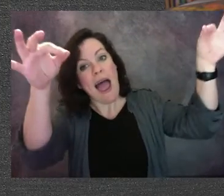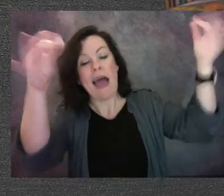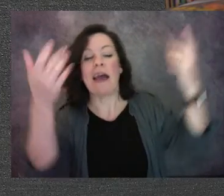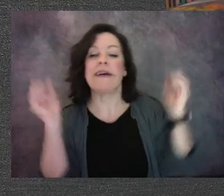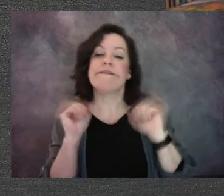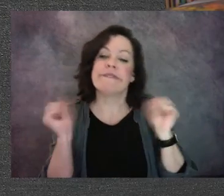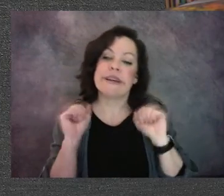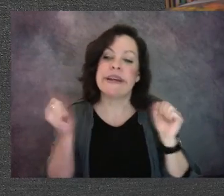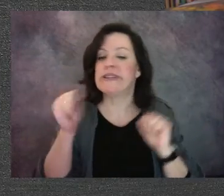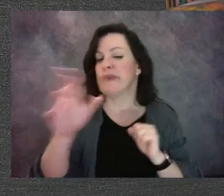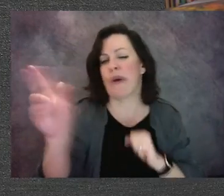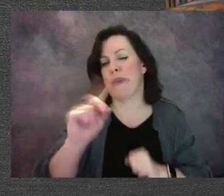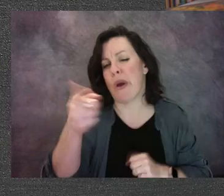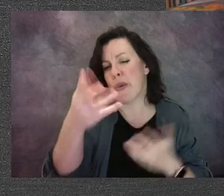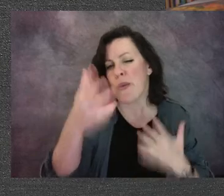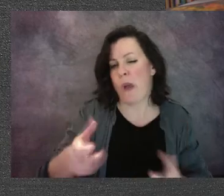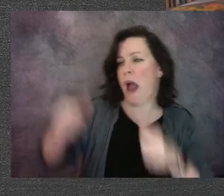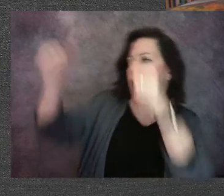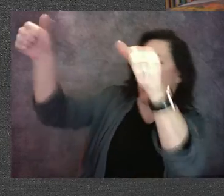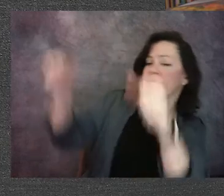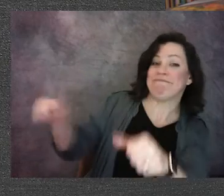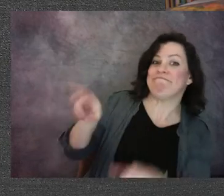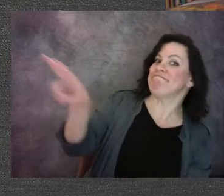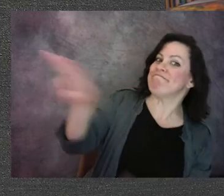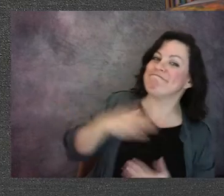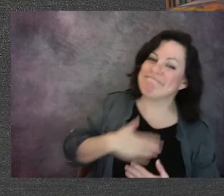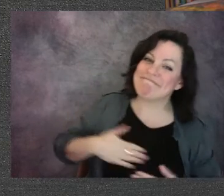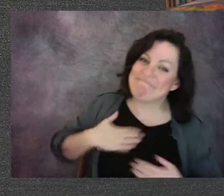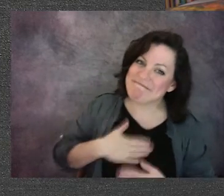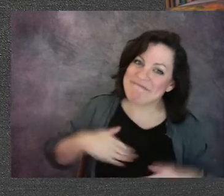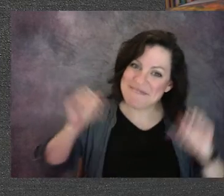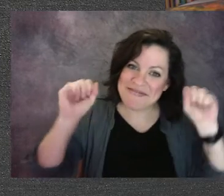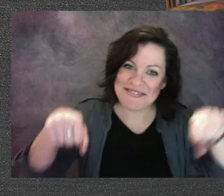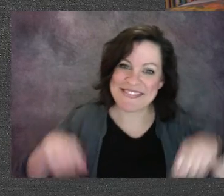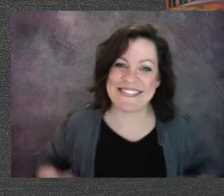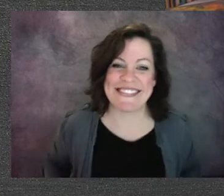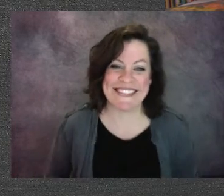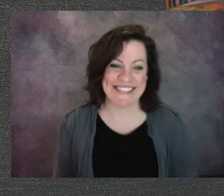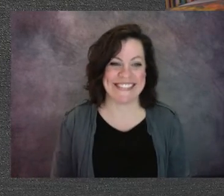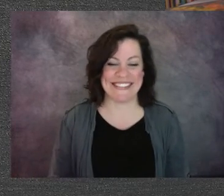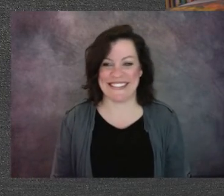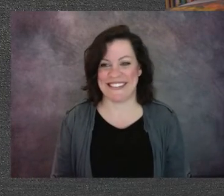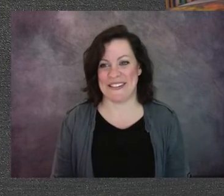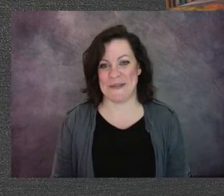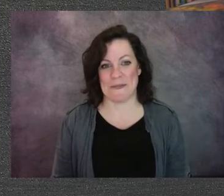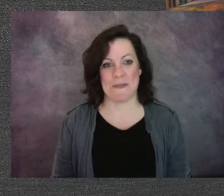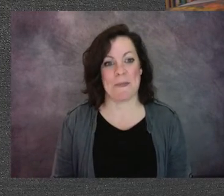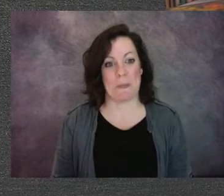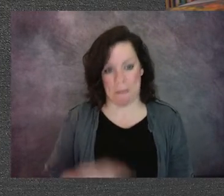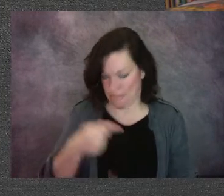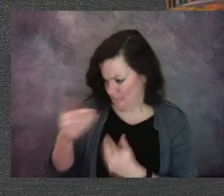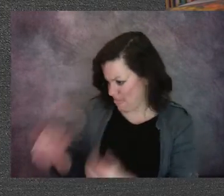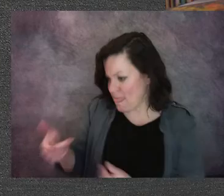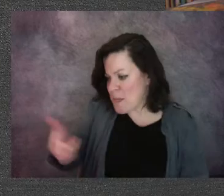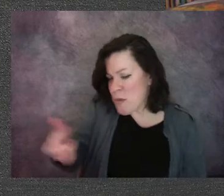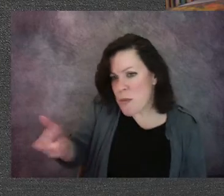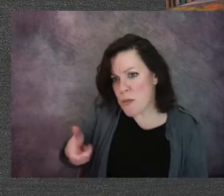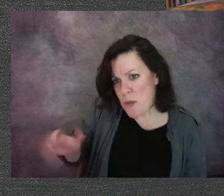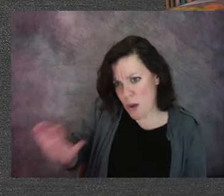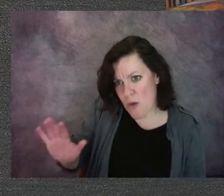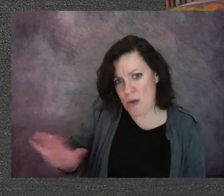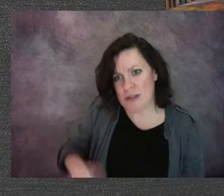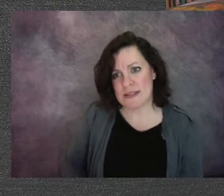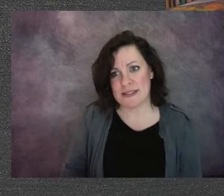up on our refrigerator or wherever you like. At your house, looking at those fall leaves. Yeah, give it a couple more